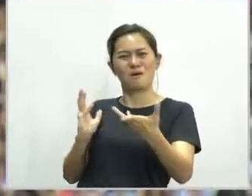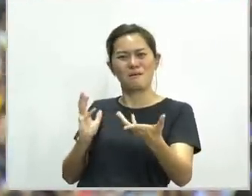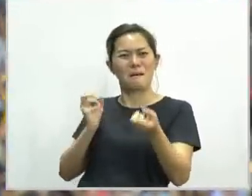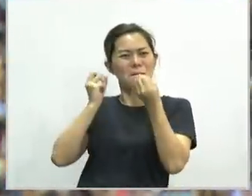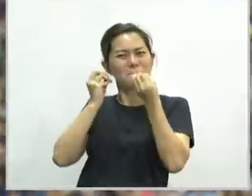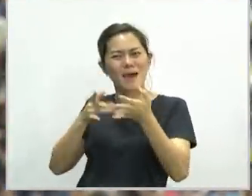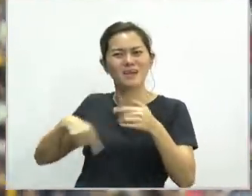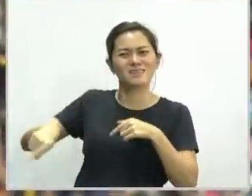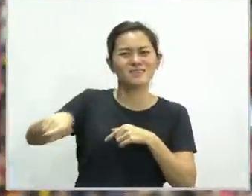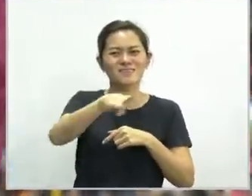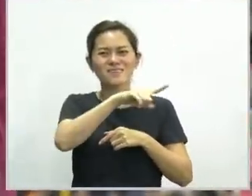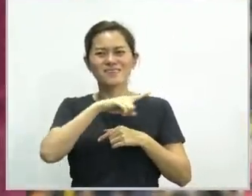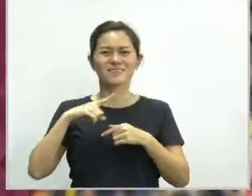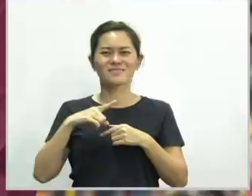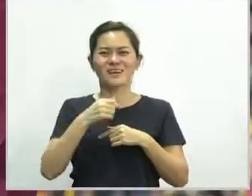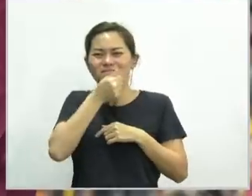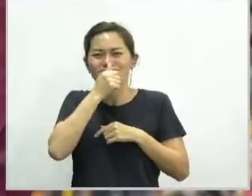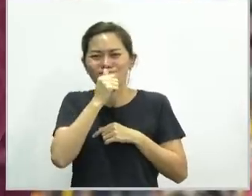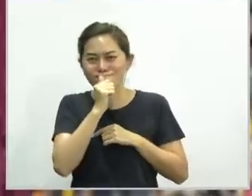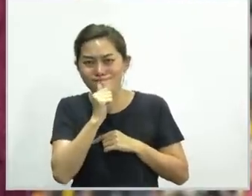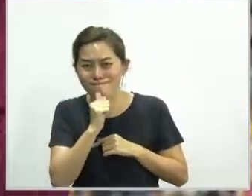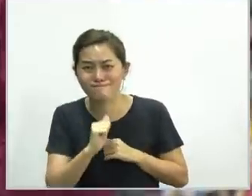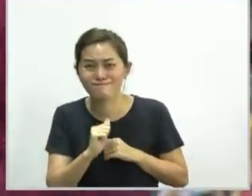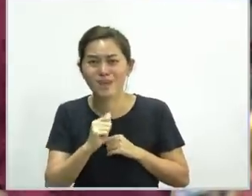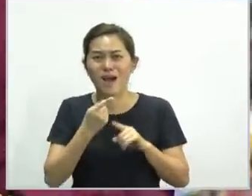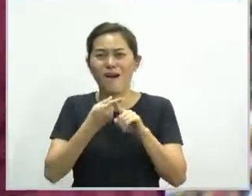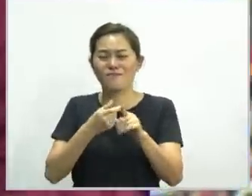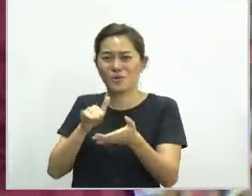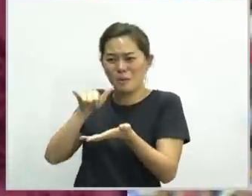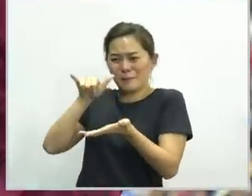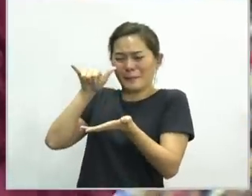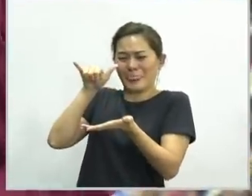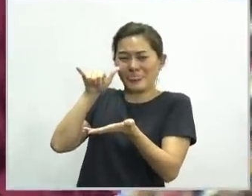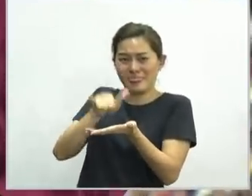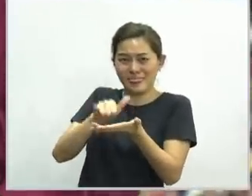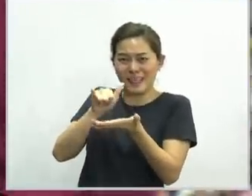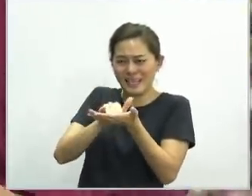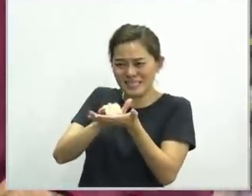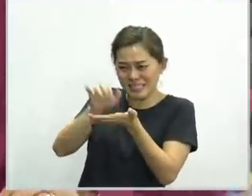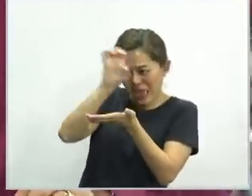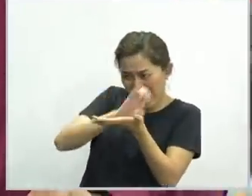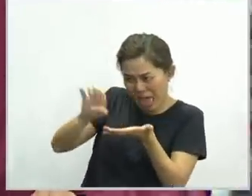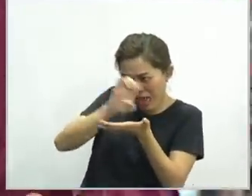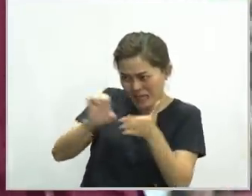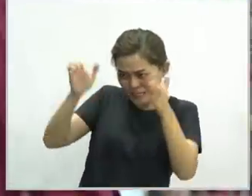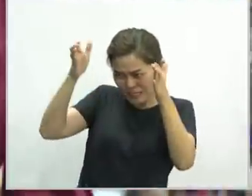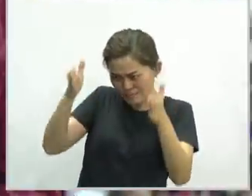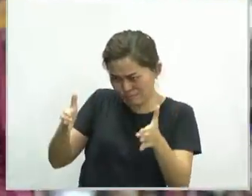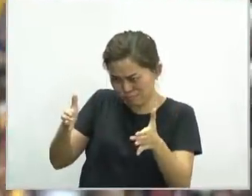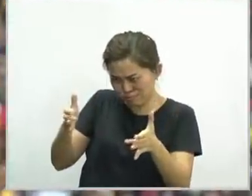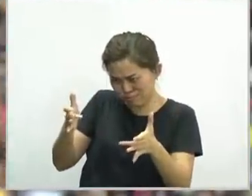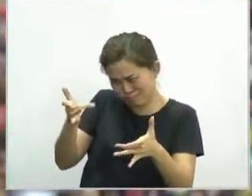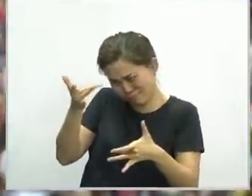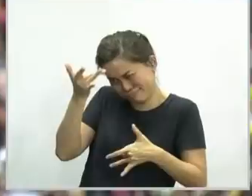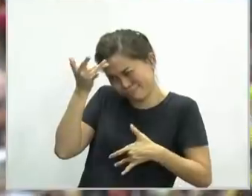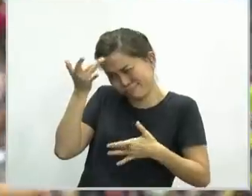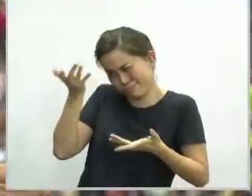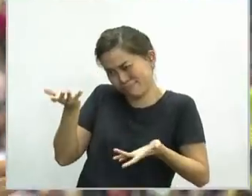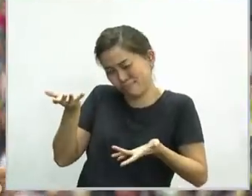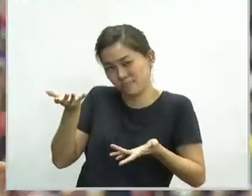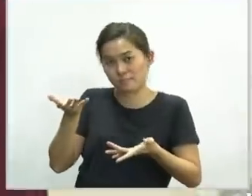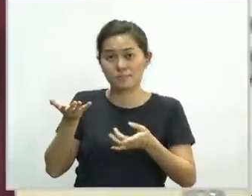Many of us suffer from the Columbus syndrome. A